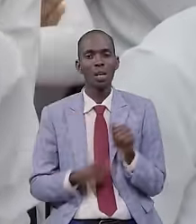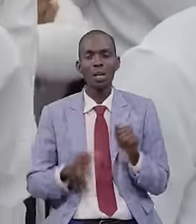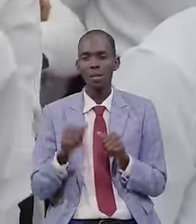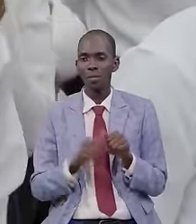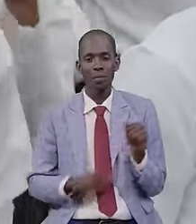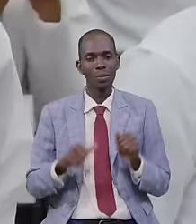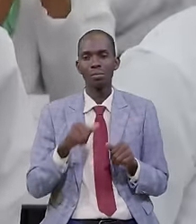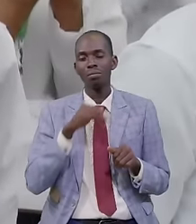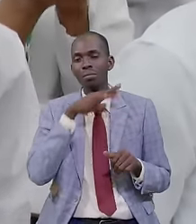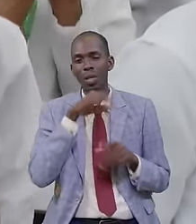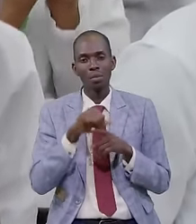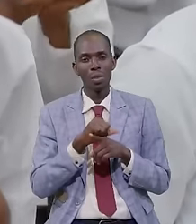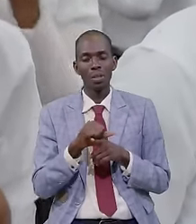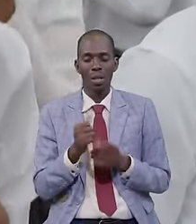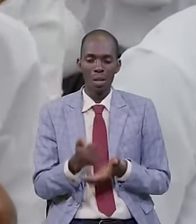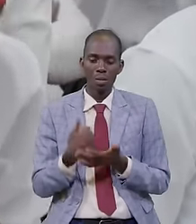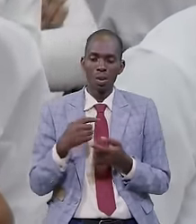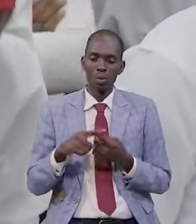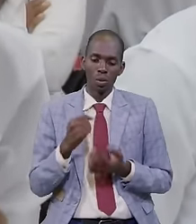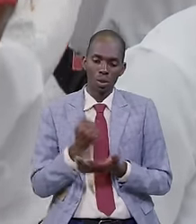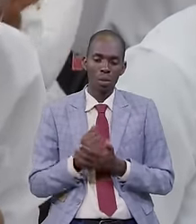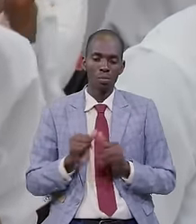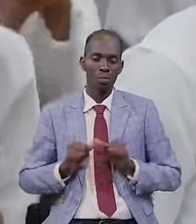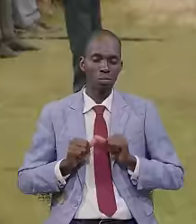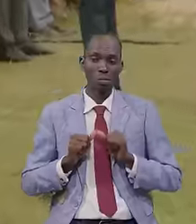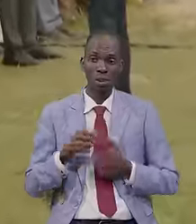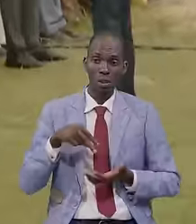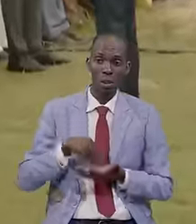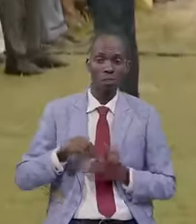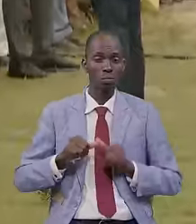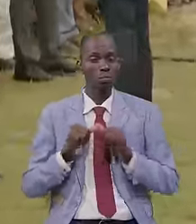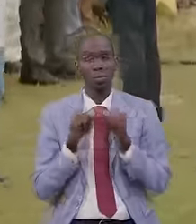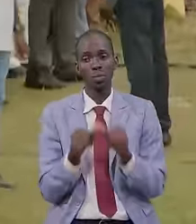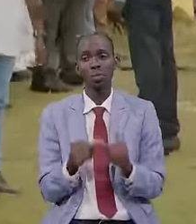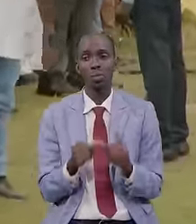firm. Stand fast.